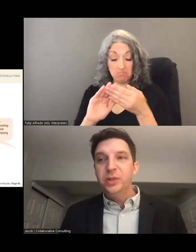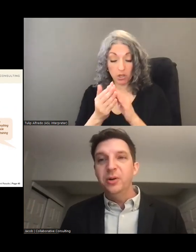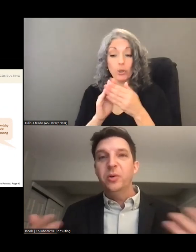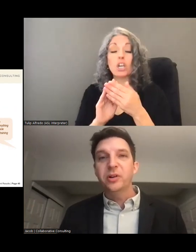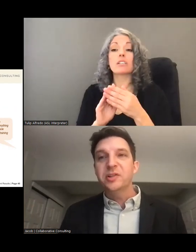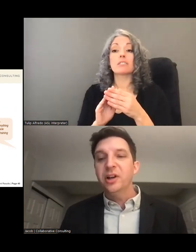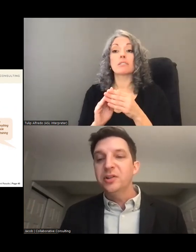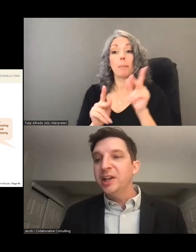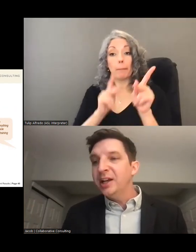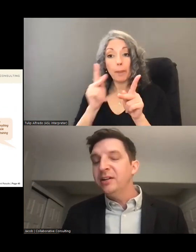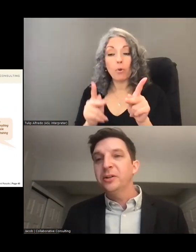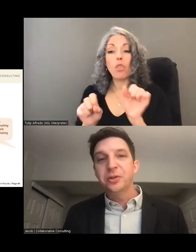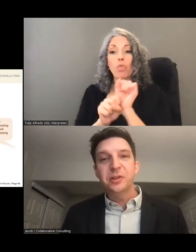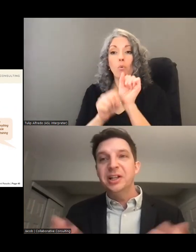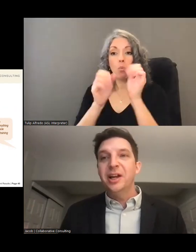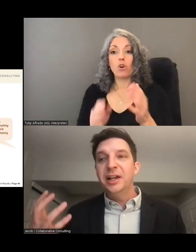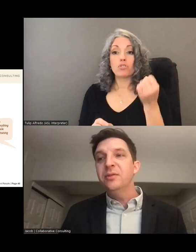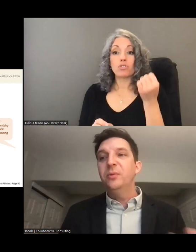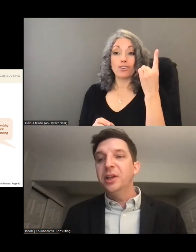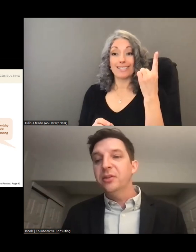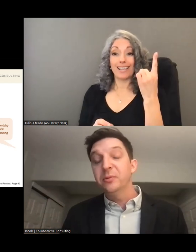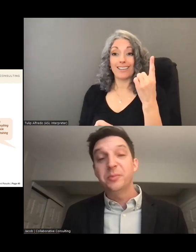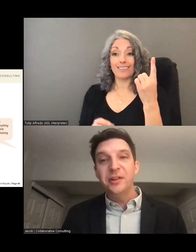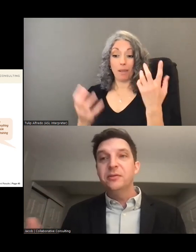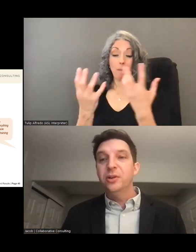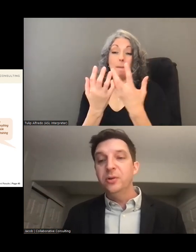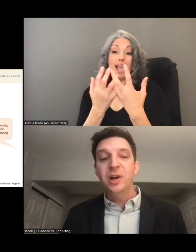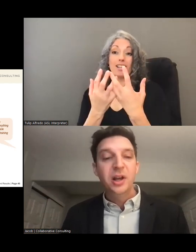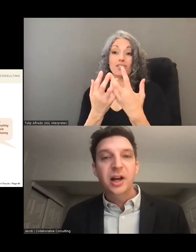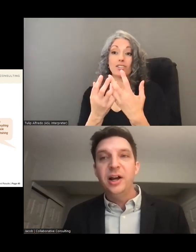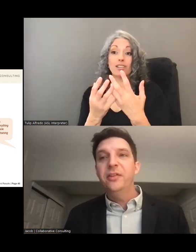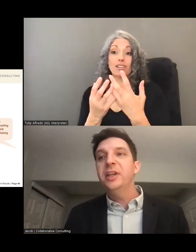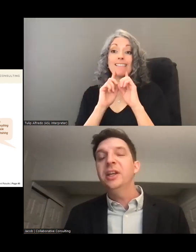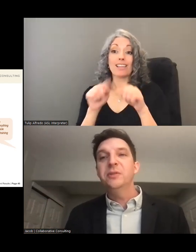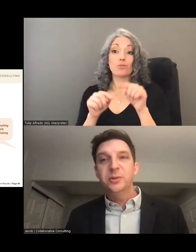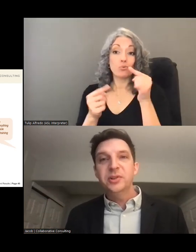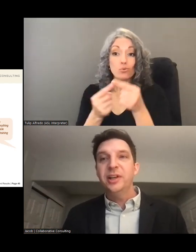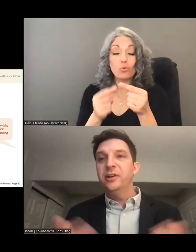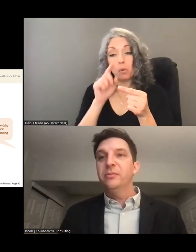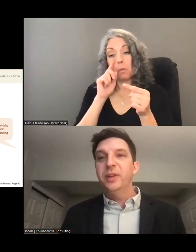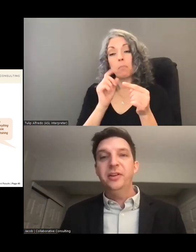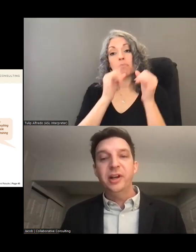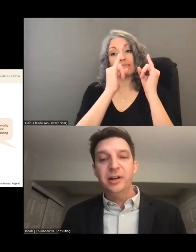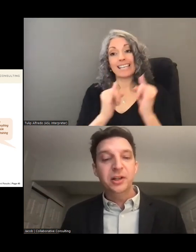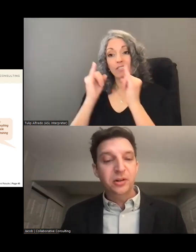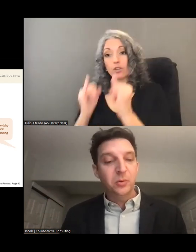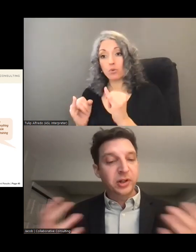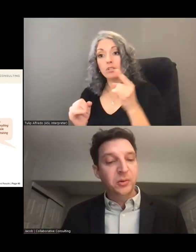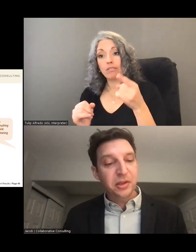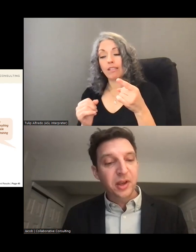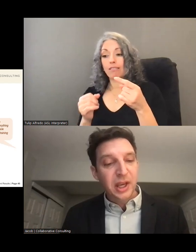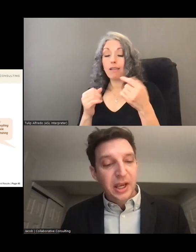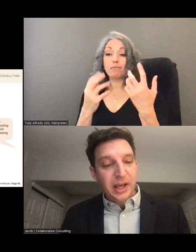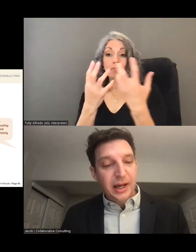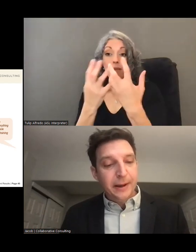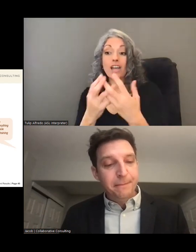that workers understand and are culturally aligned with or responsive to the individuals that they're catering to or working